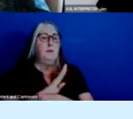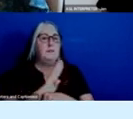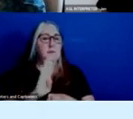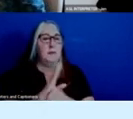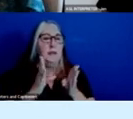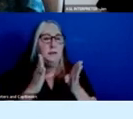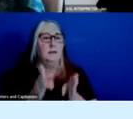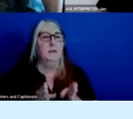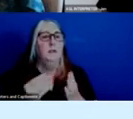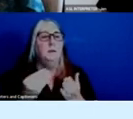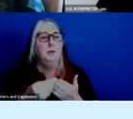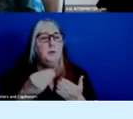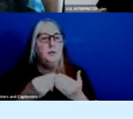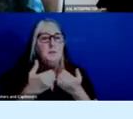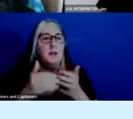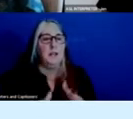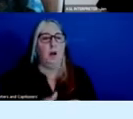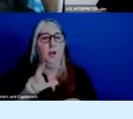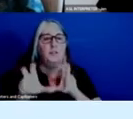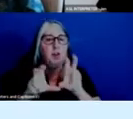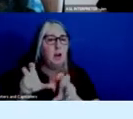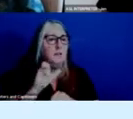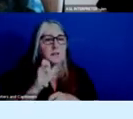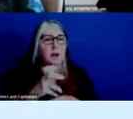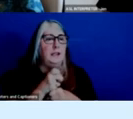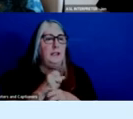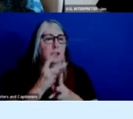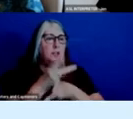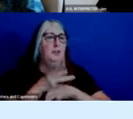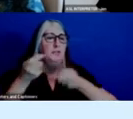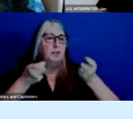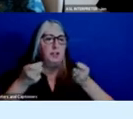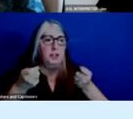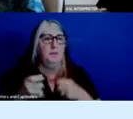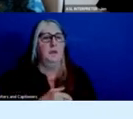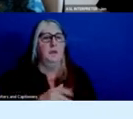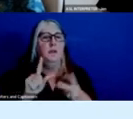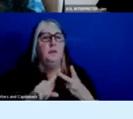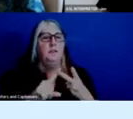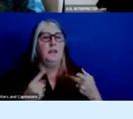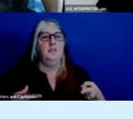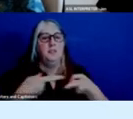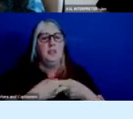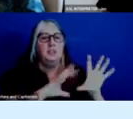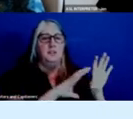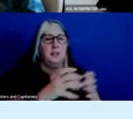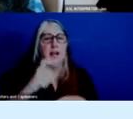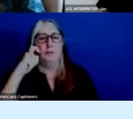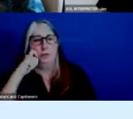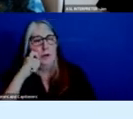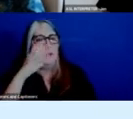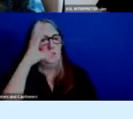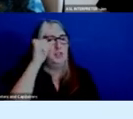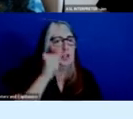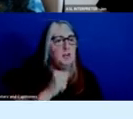A businessman losing money on stocks does not get a conservatorship. The intersection of